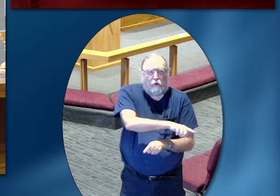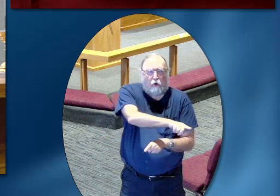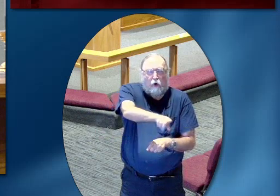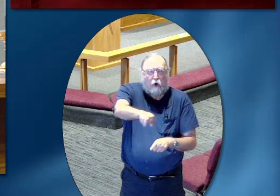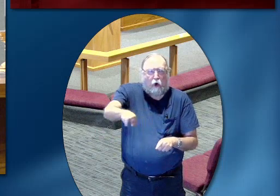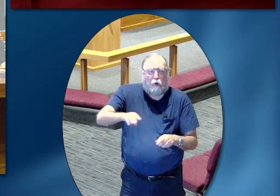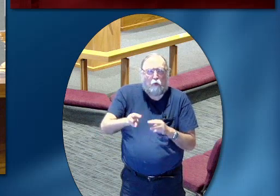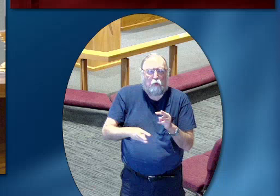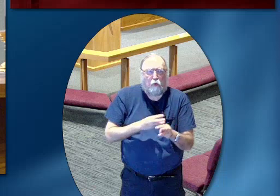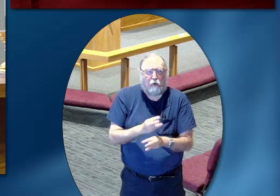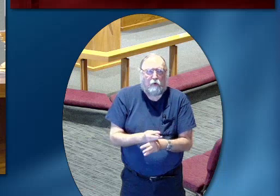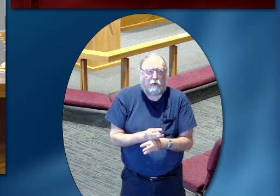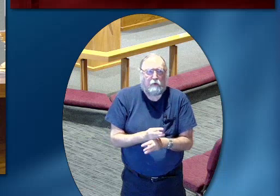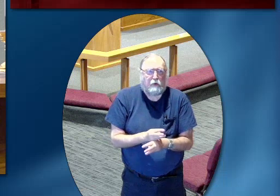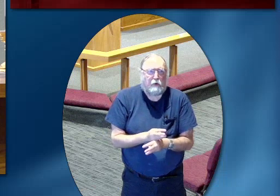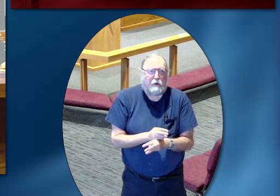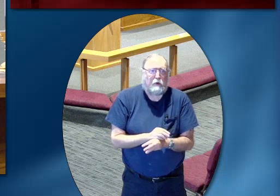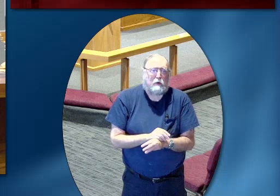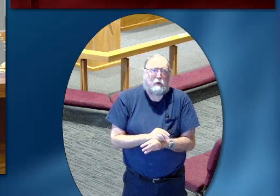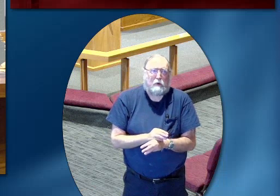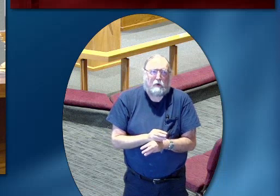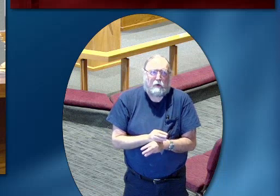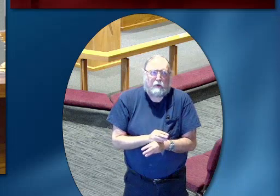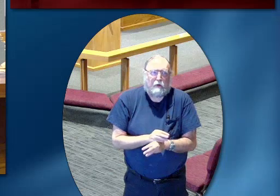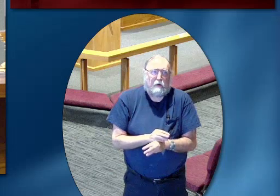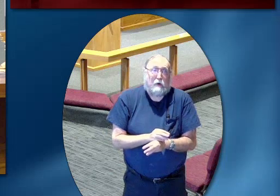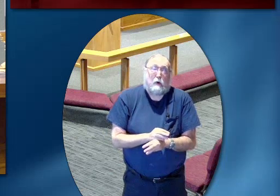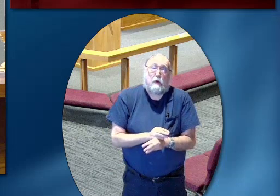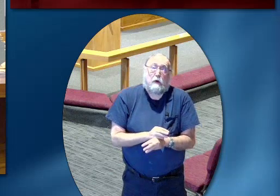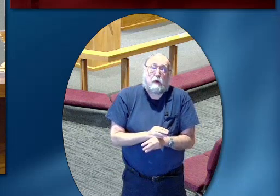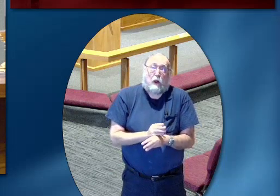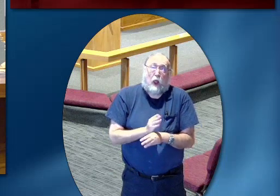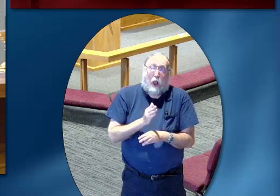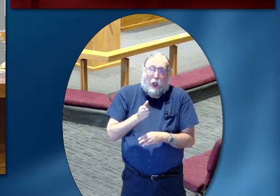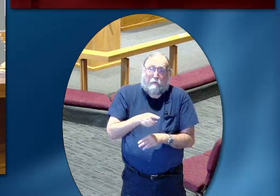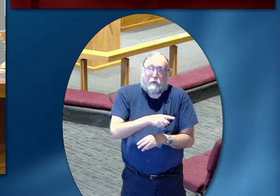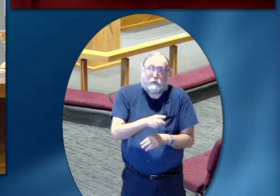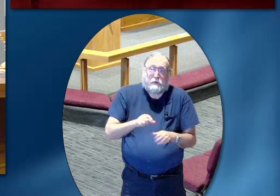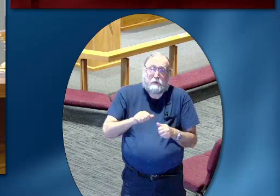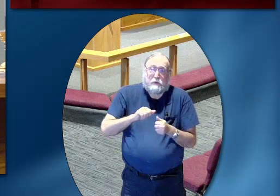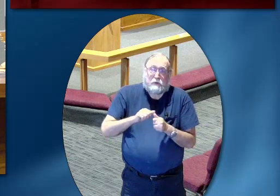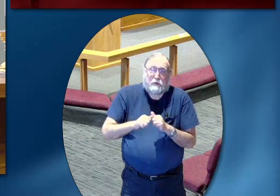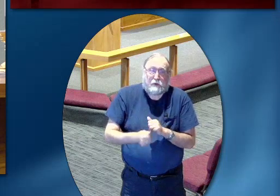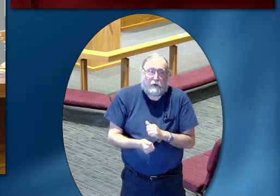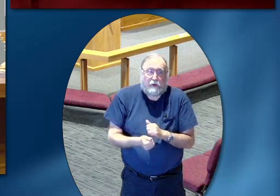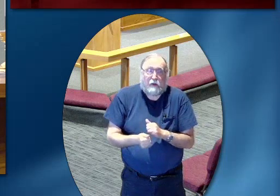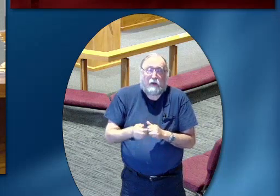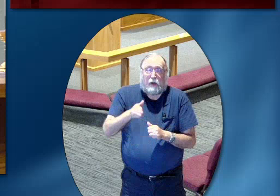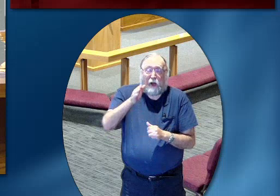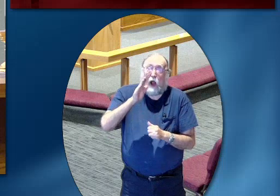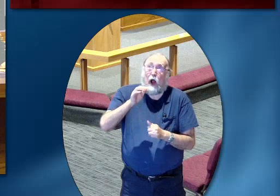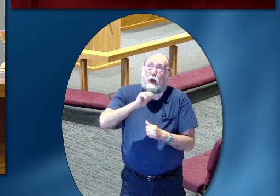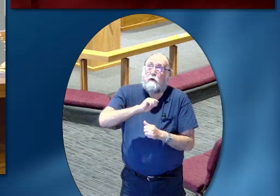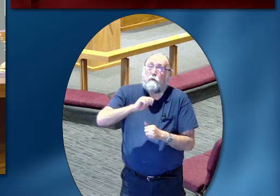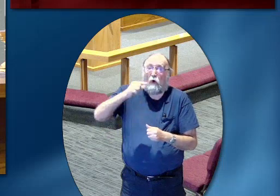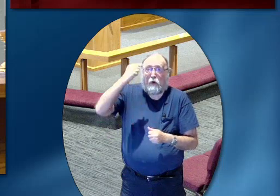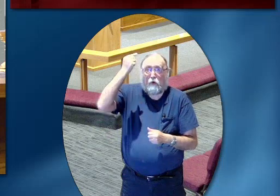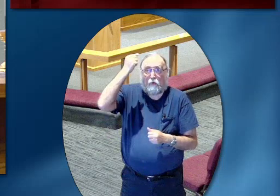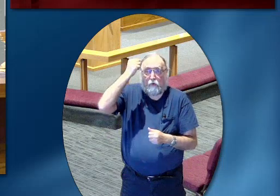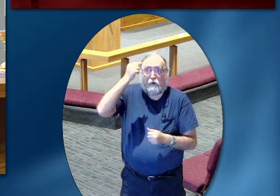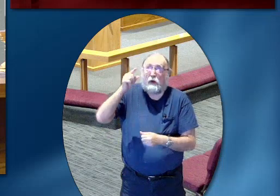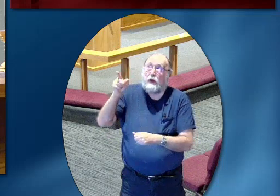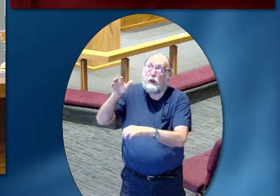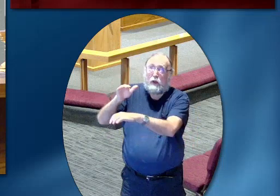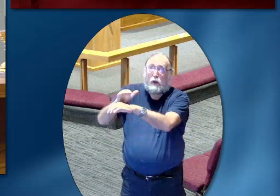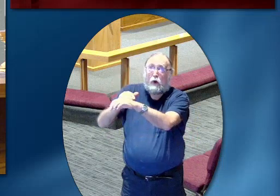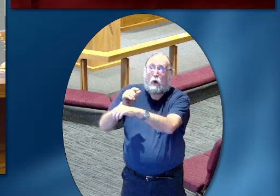world. And after you have suffered a little while, the God of all grace, who has called you to his